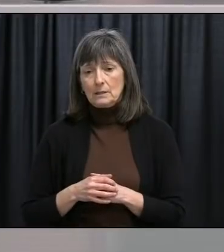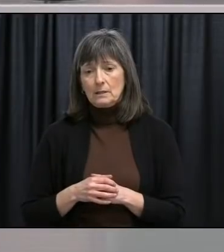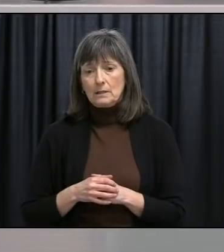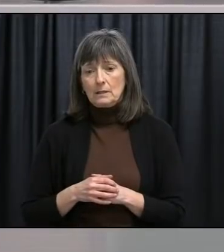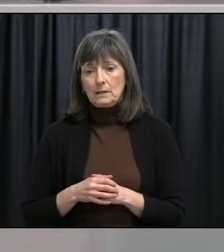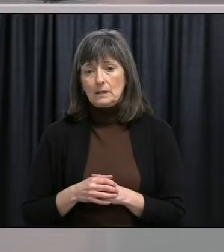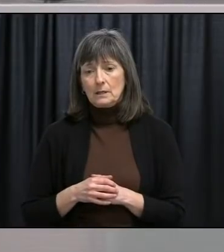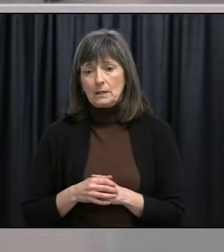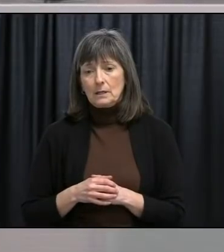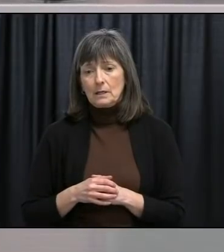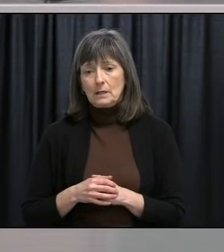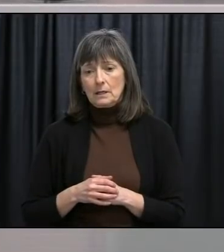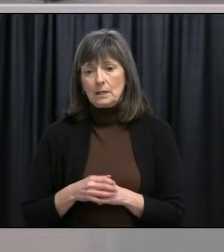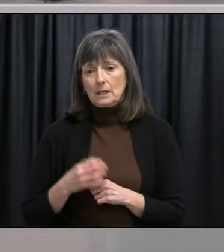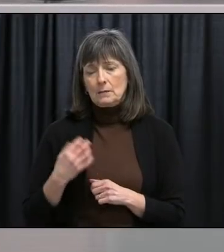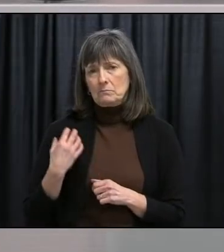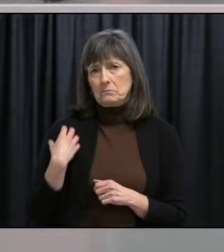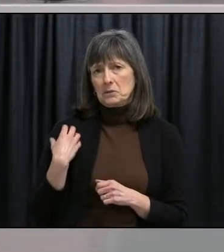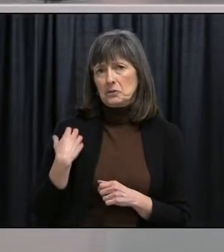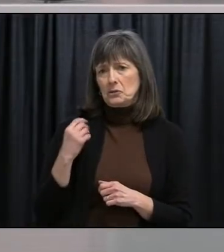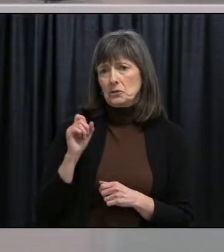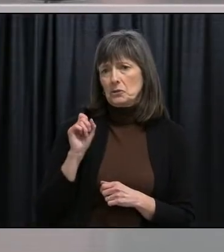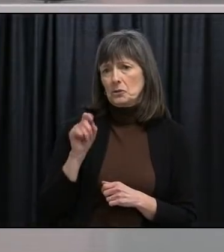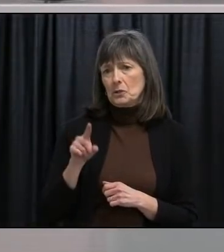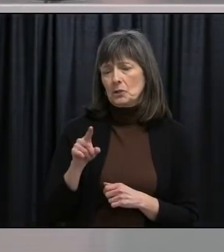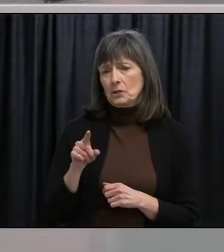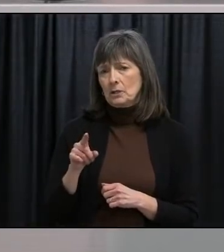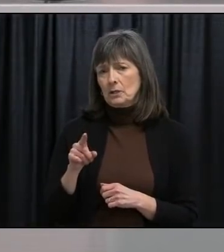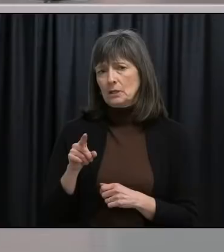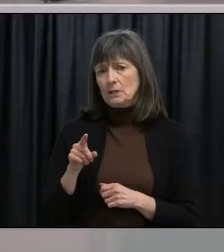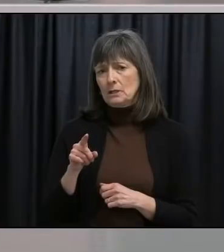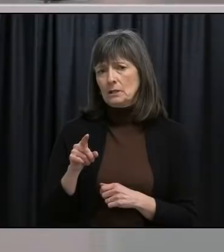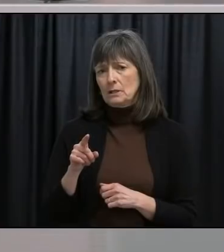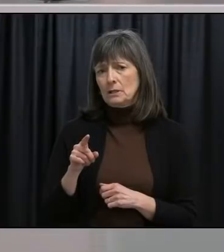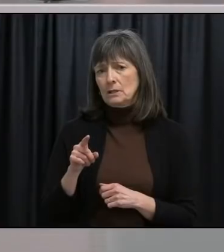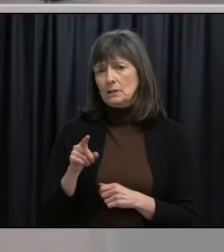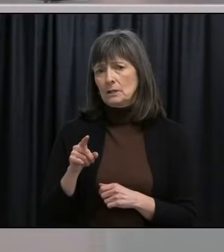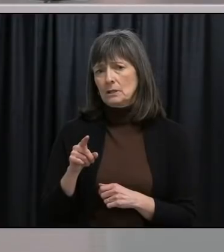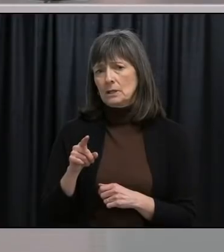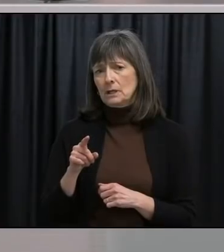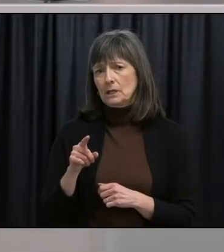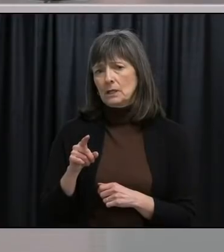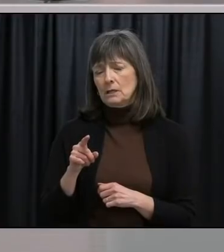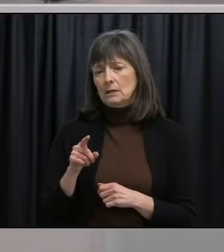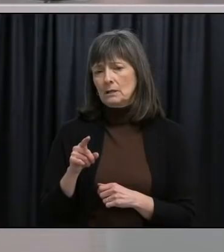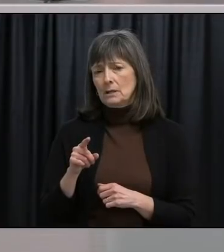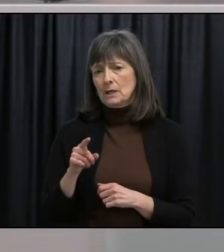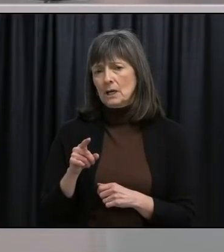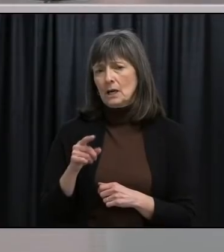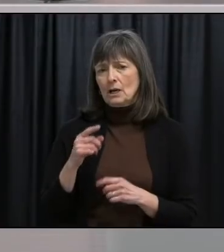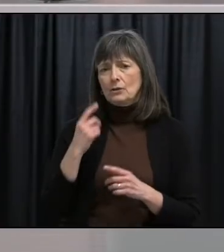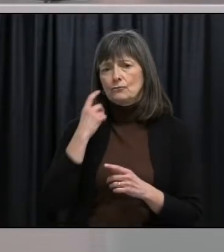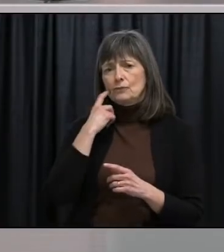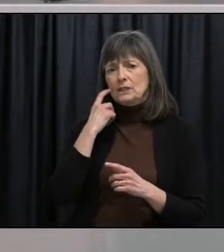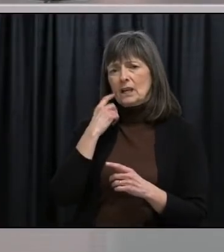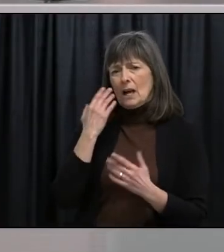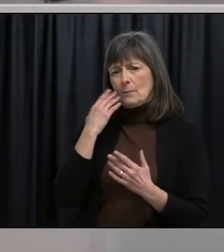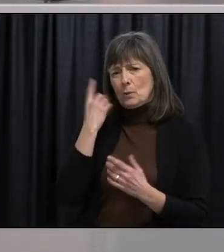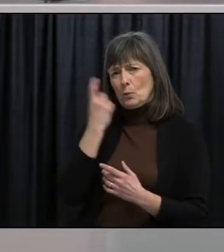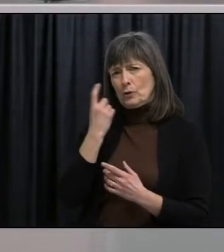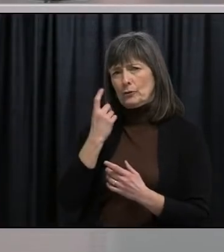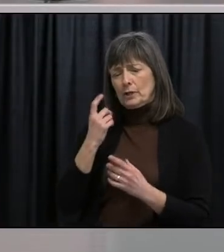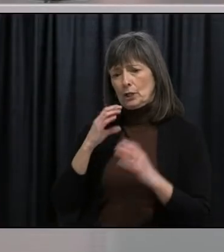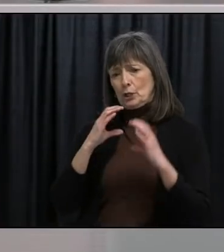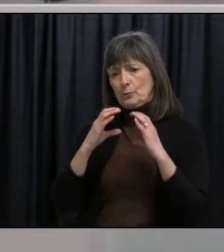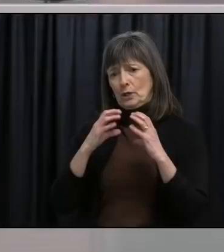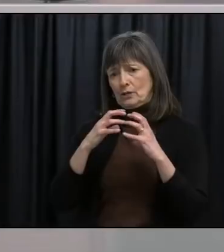whether there's any kind of a breakdown in communication if you did not know of an outbreak just a few days ago, and now we hearing of